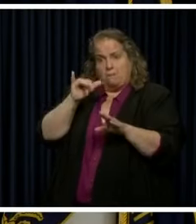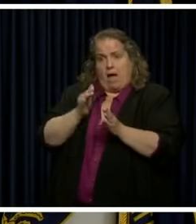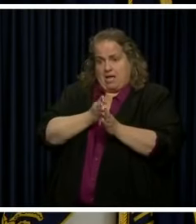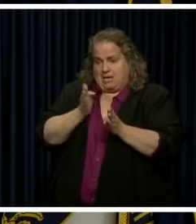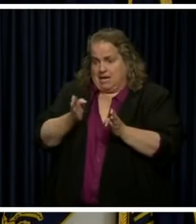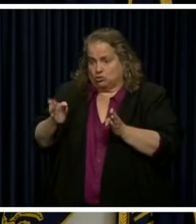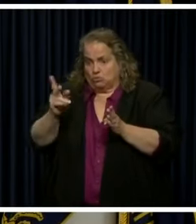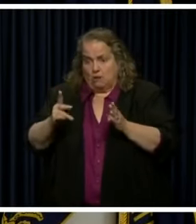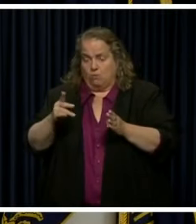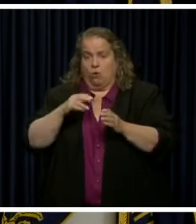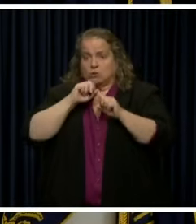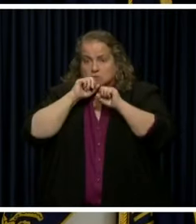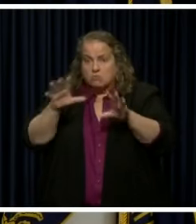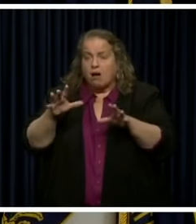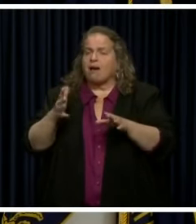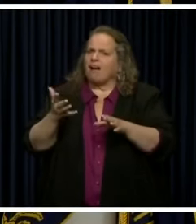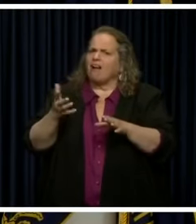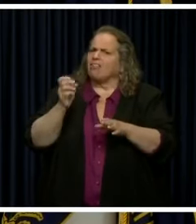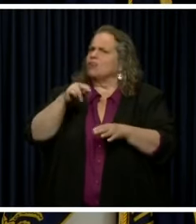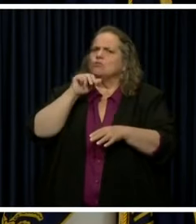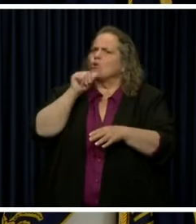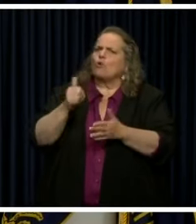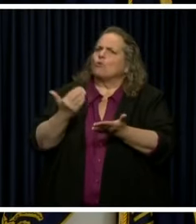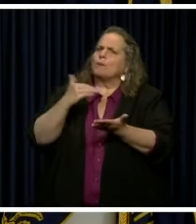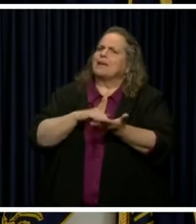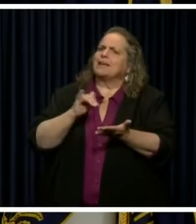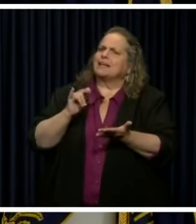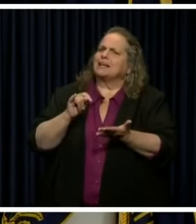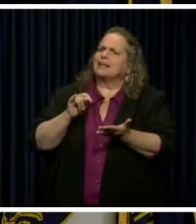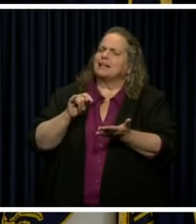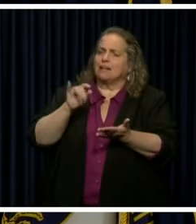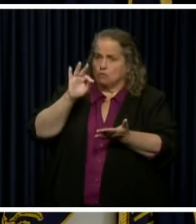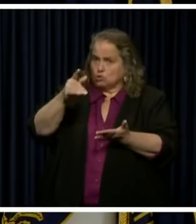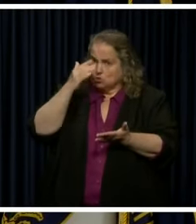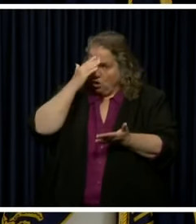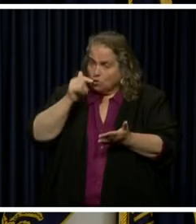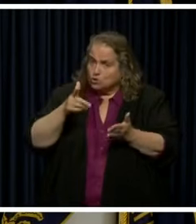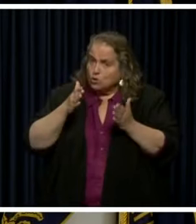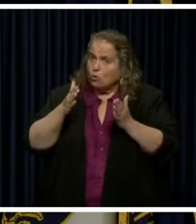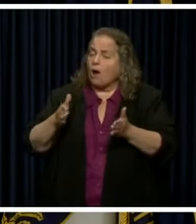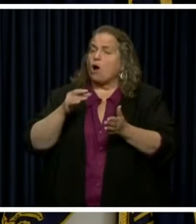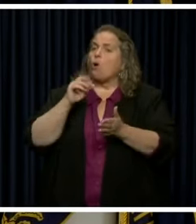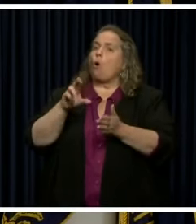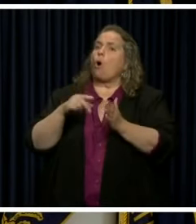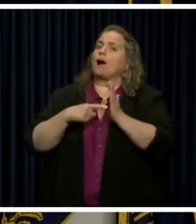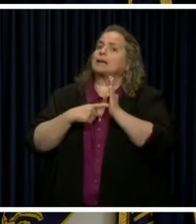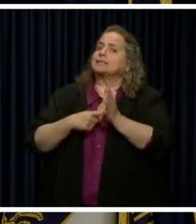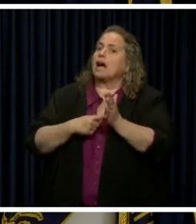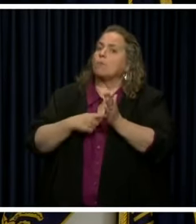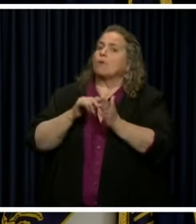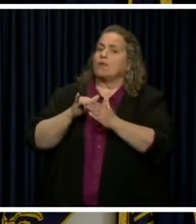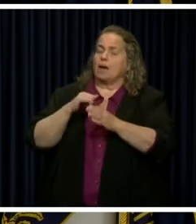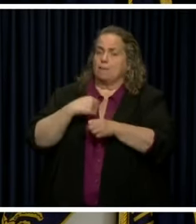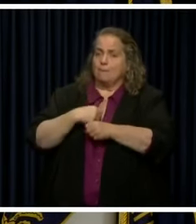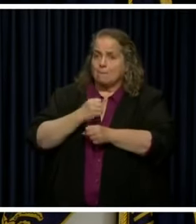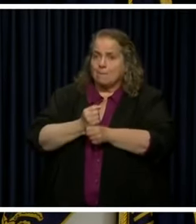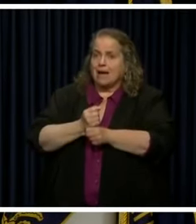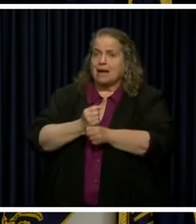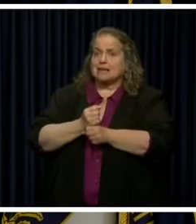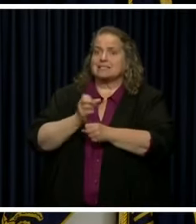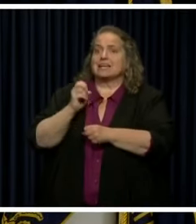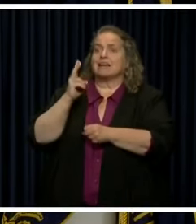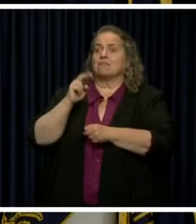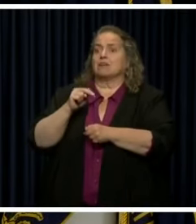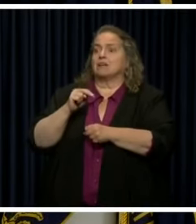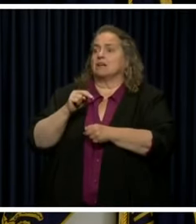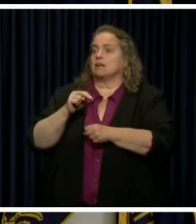that there is a way or a circumstance or an example that makes it even